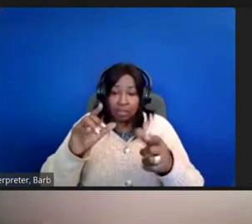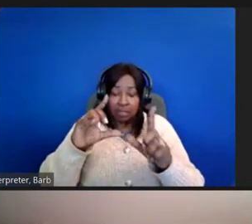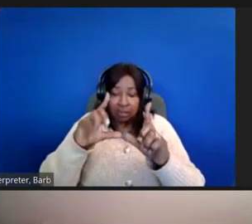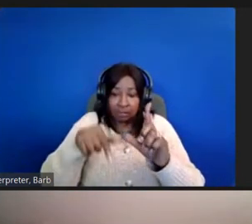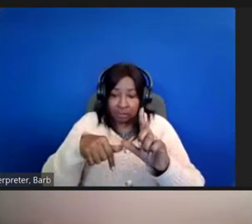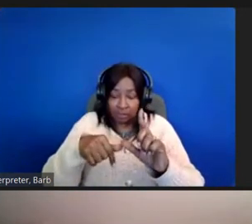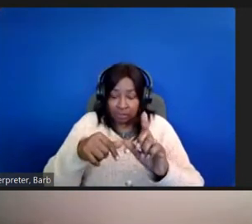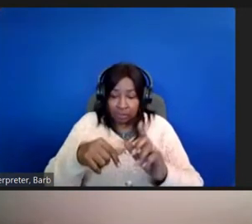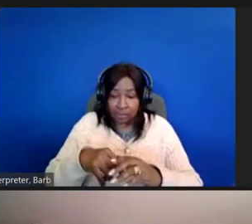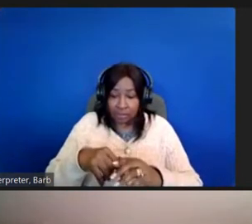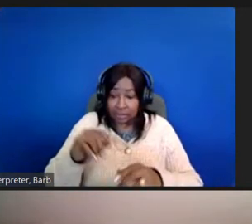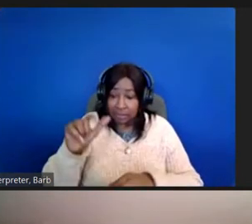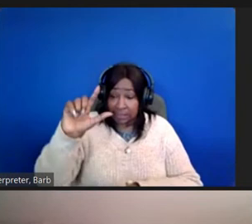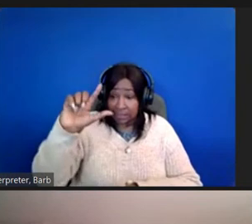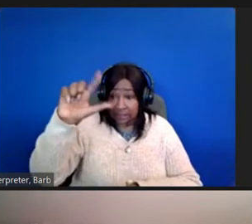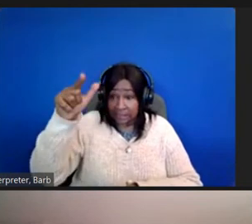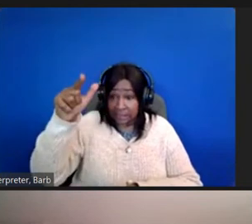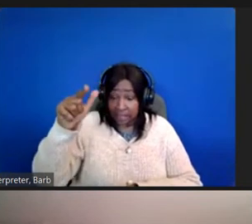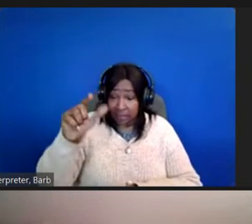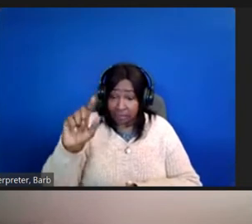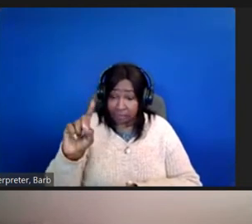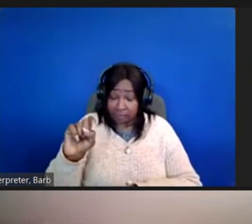And do we have a second for?